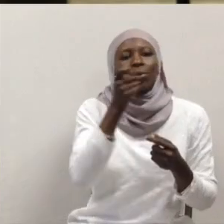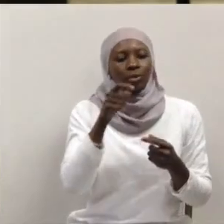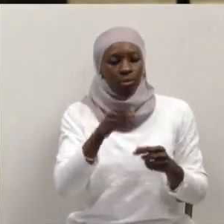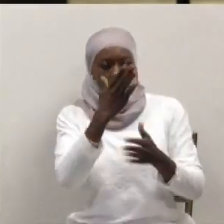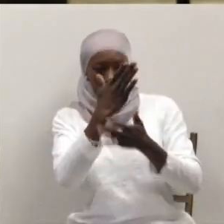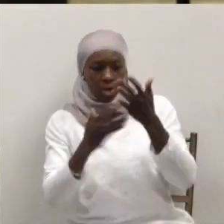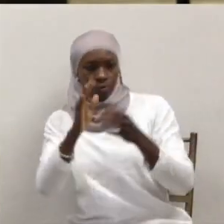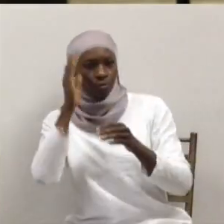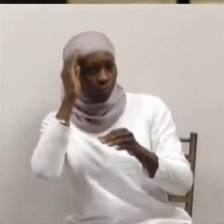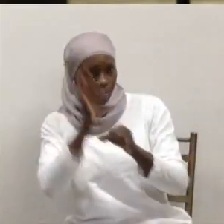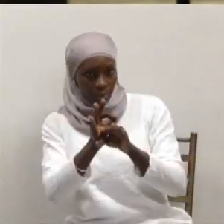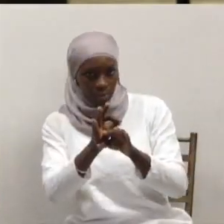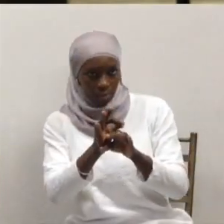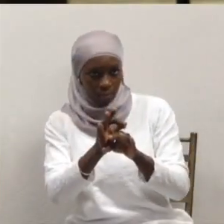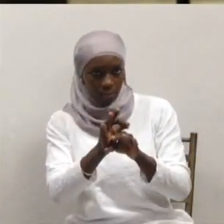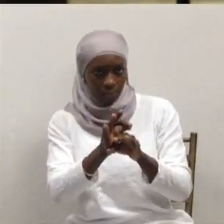faith.